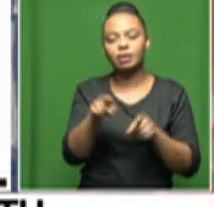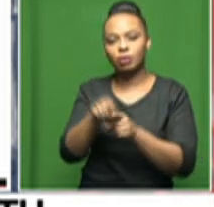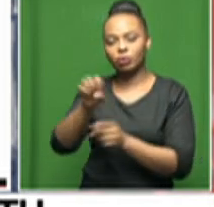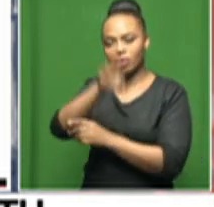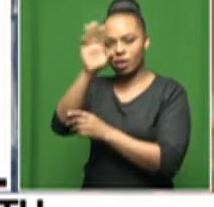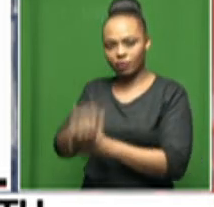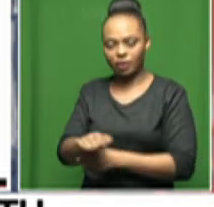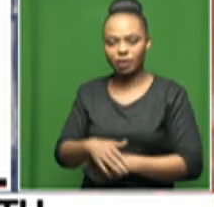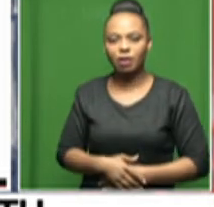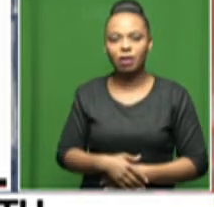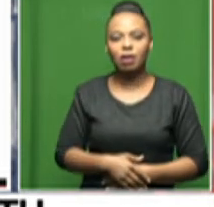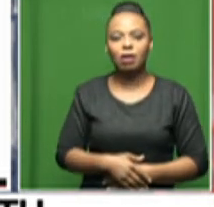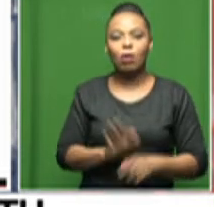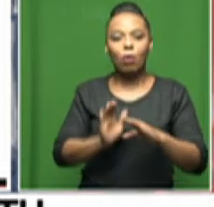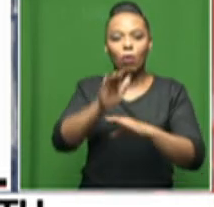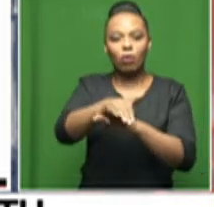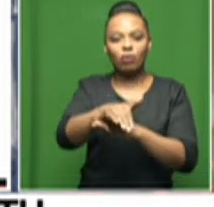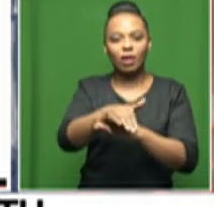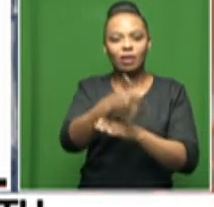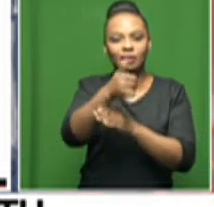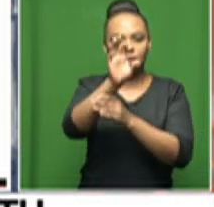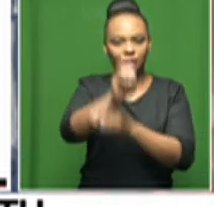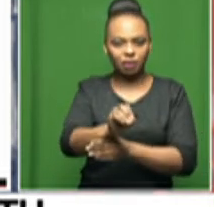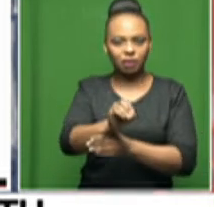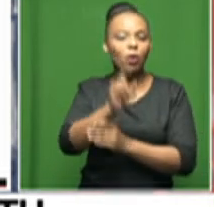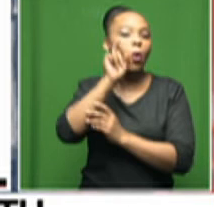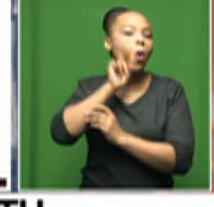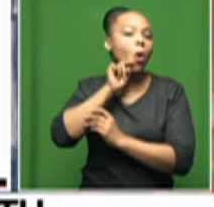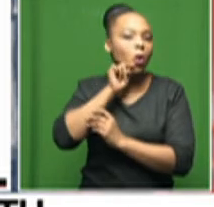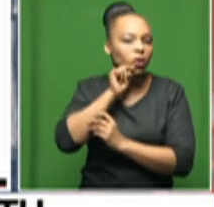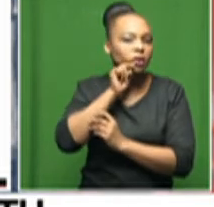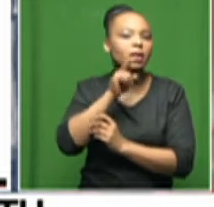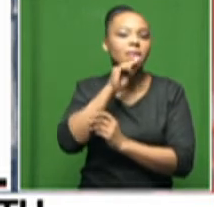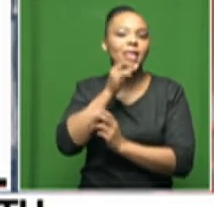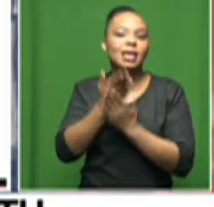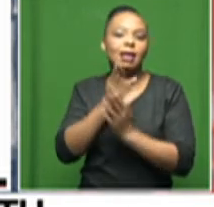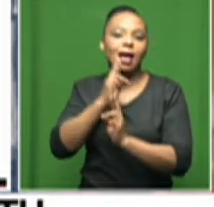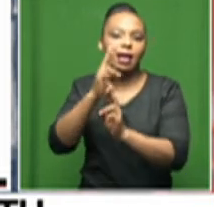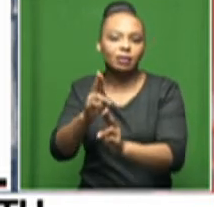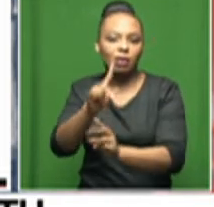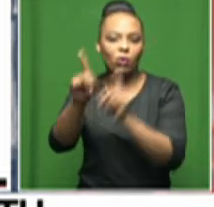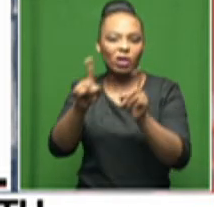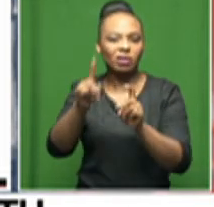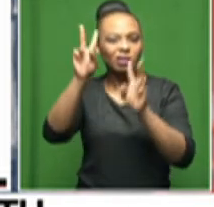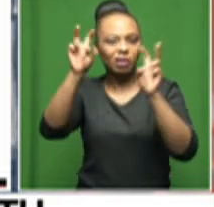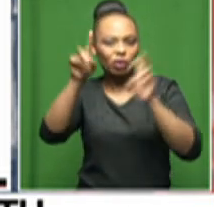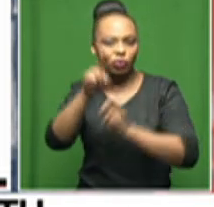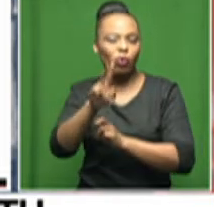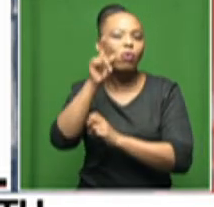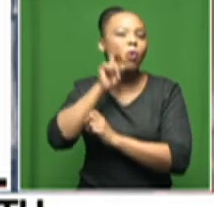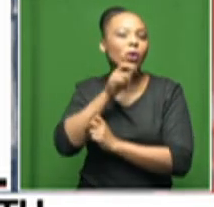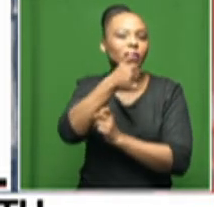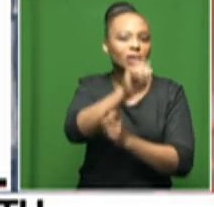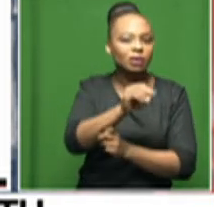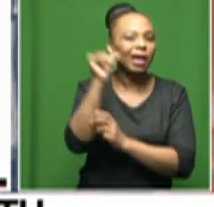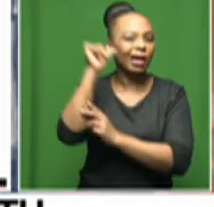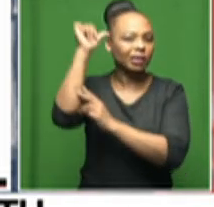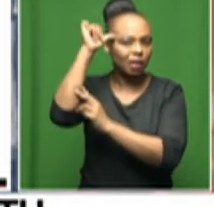people over 60. A third of our participants were over 60, so we can answer the question about the elderly. 20% were over